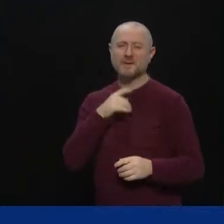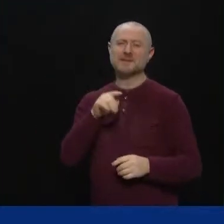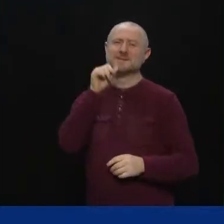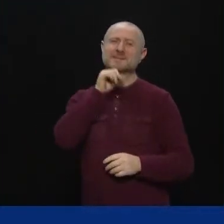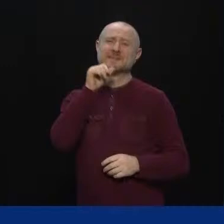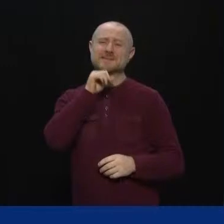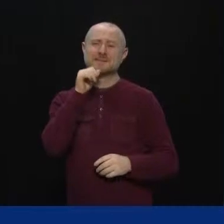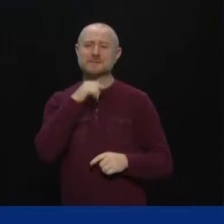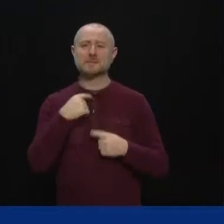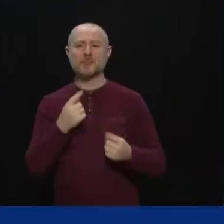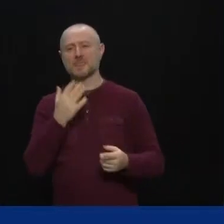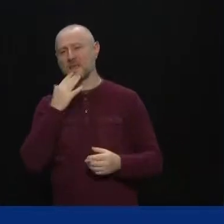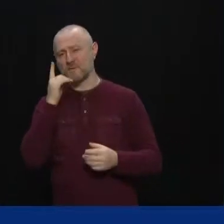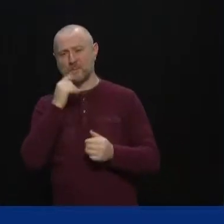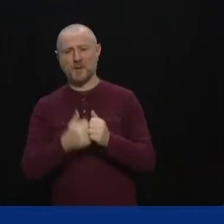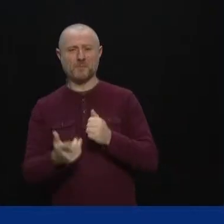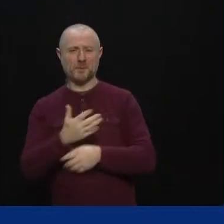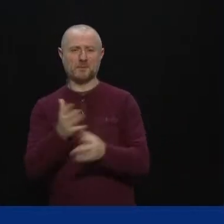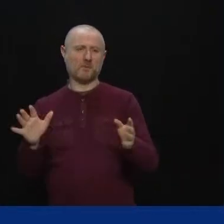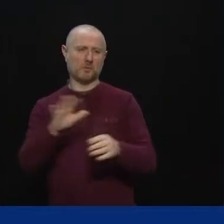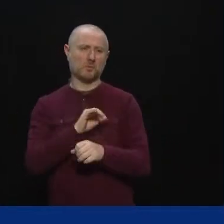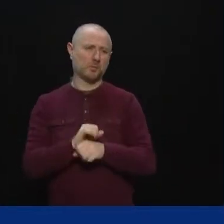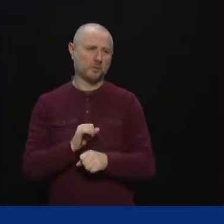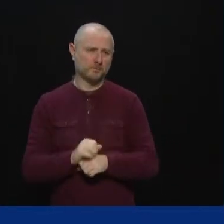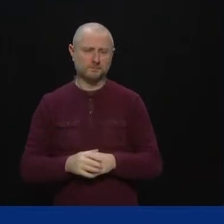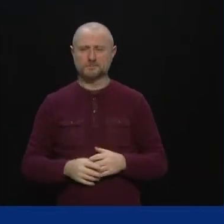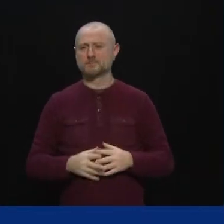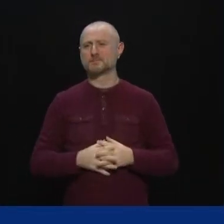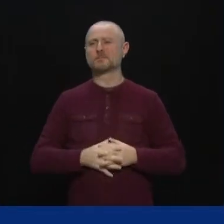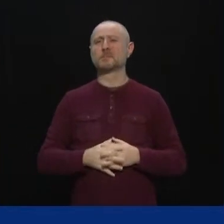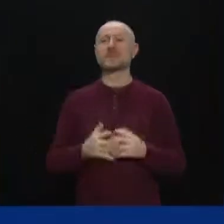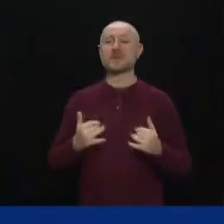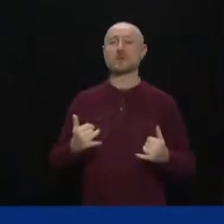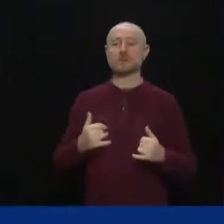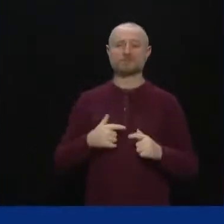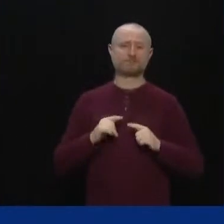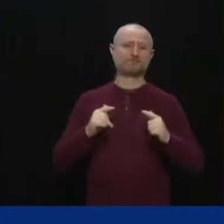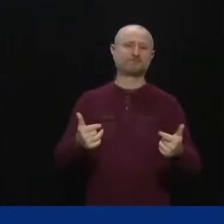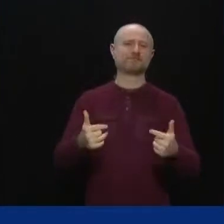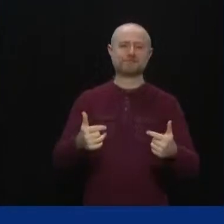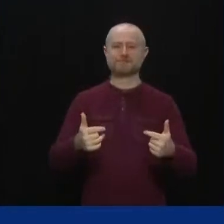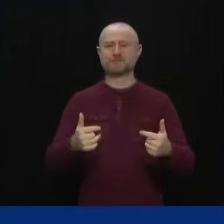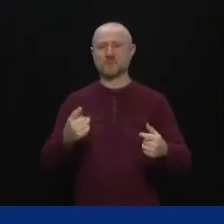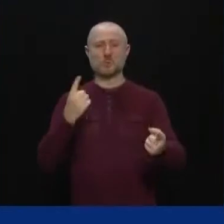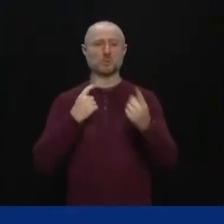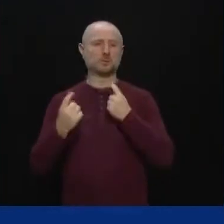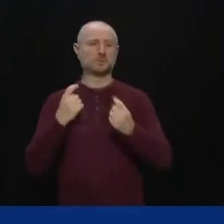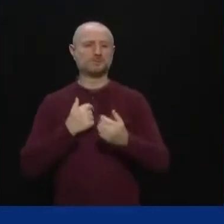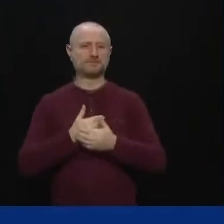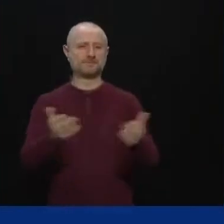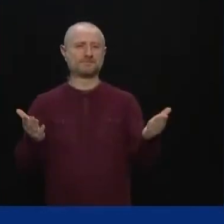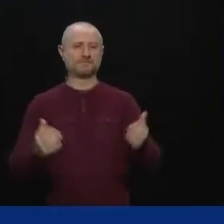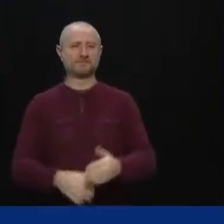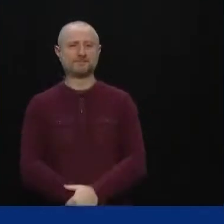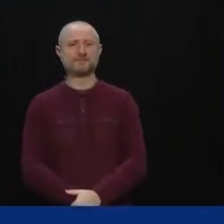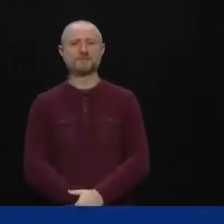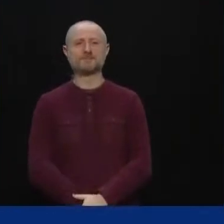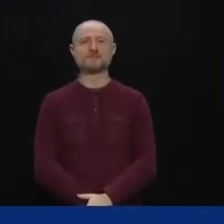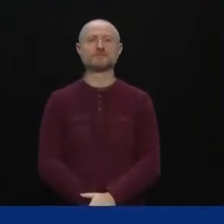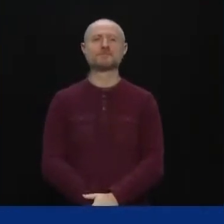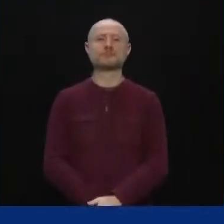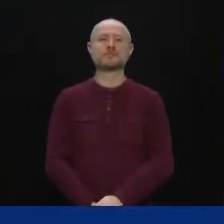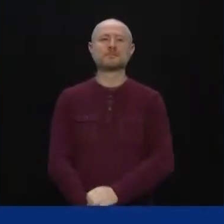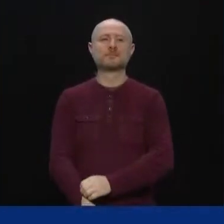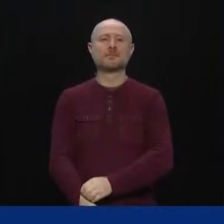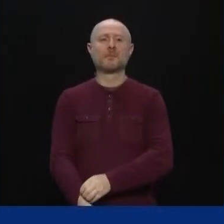you, everyone, for all you do. And with that, we'll take any questions. Yes. Governor,